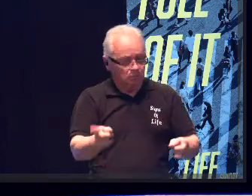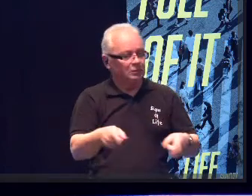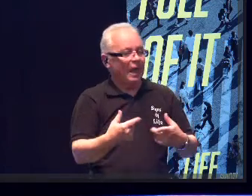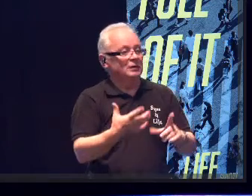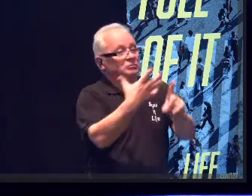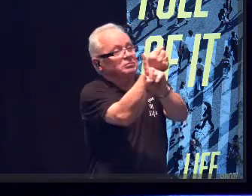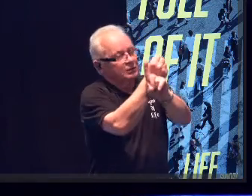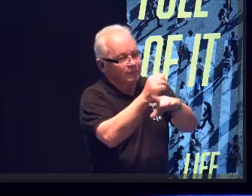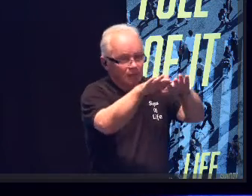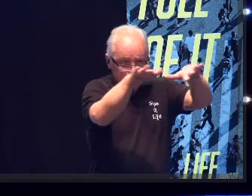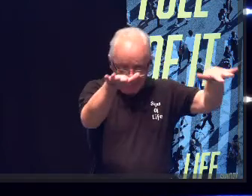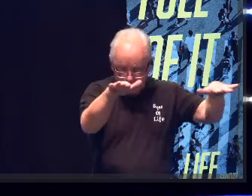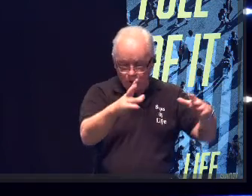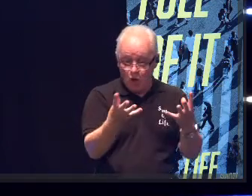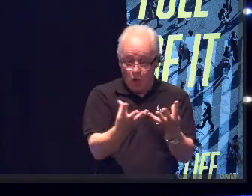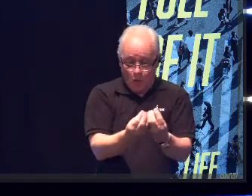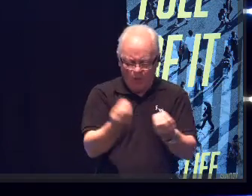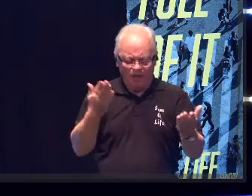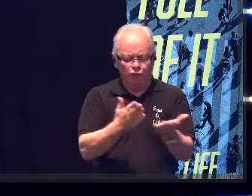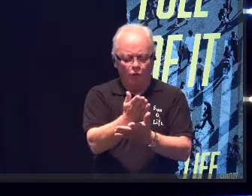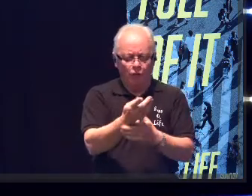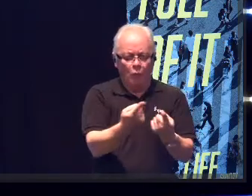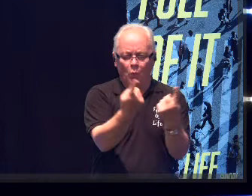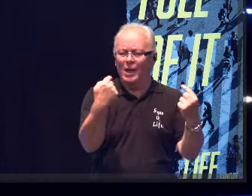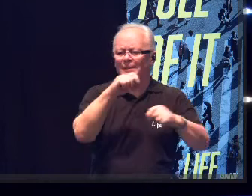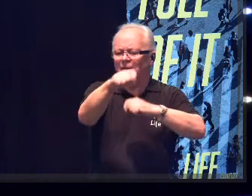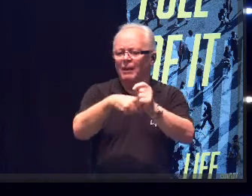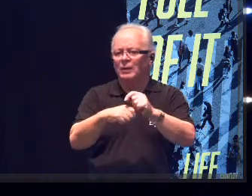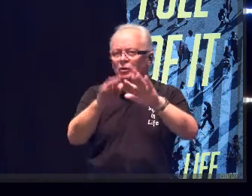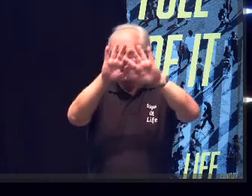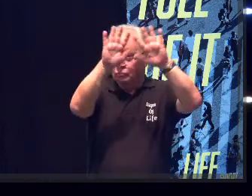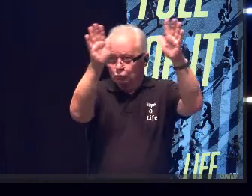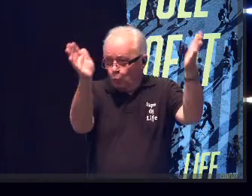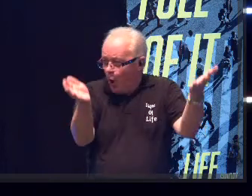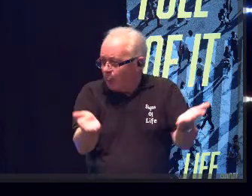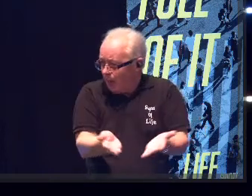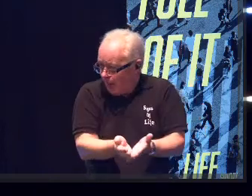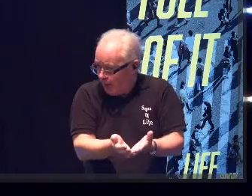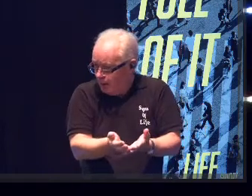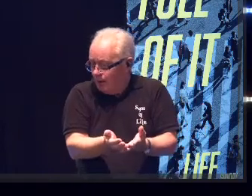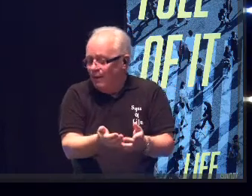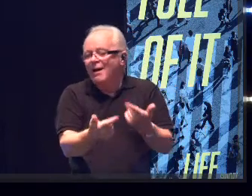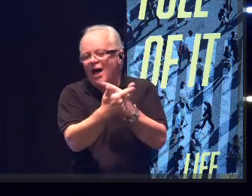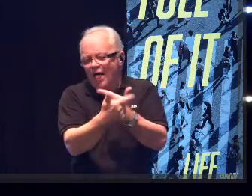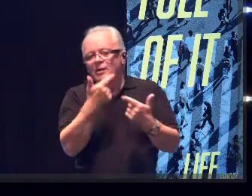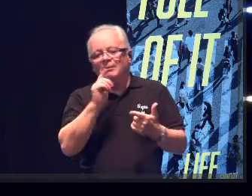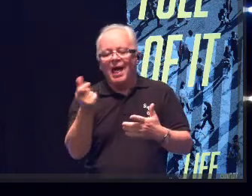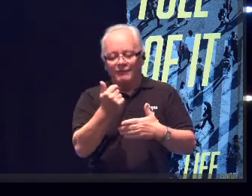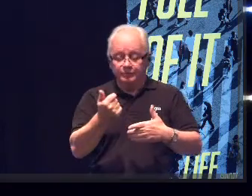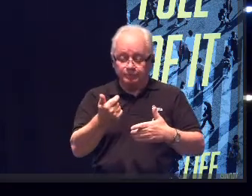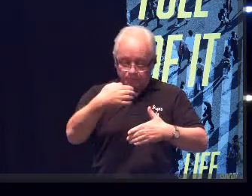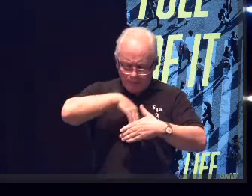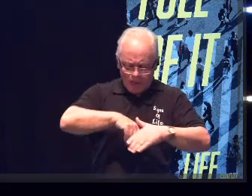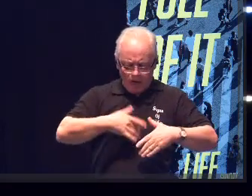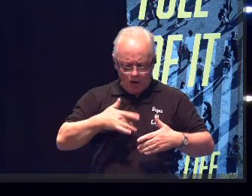Without truth, we become worldly. You know, all of us have stuff in our lives that we need to submit to the truth of God.